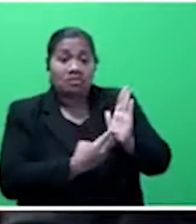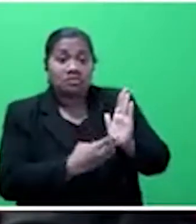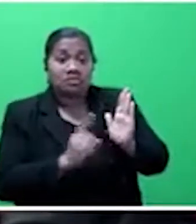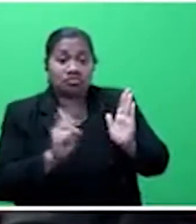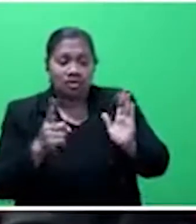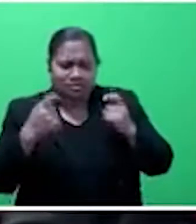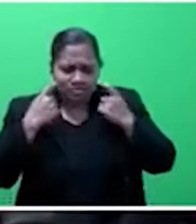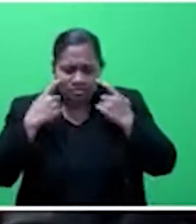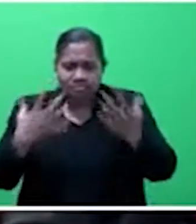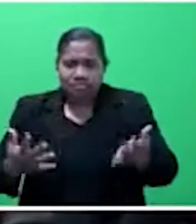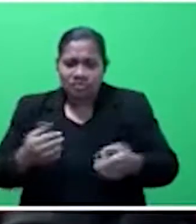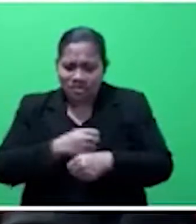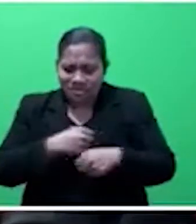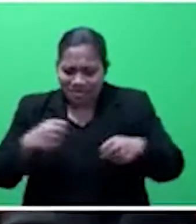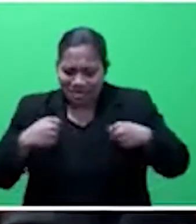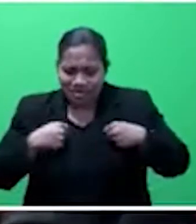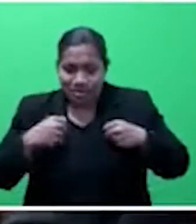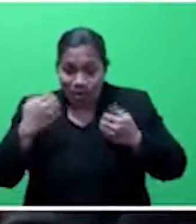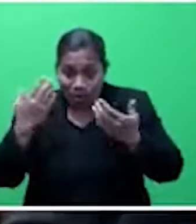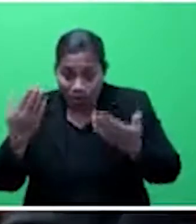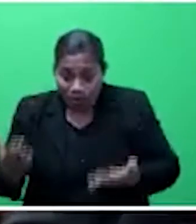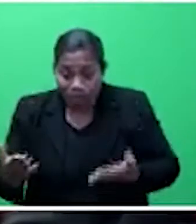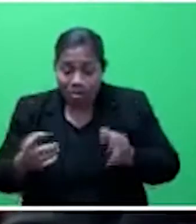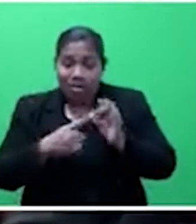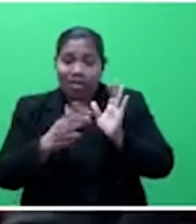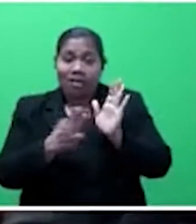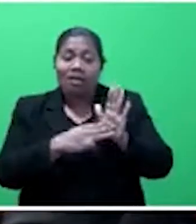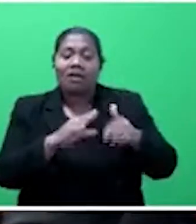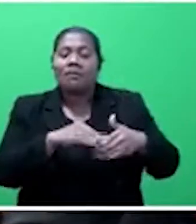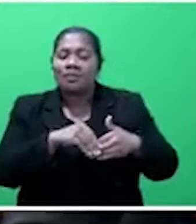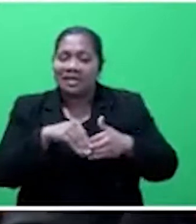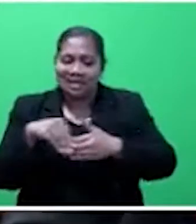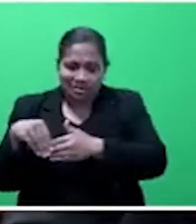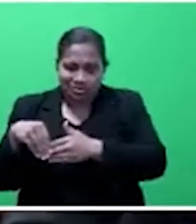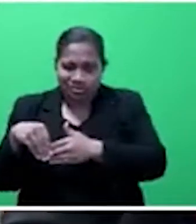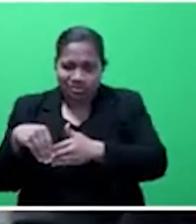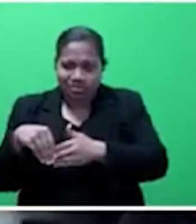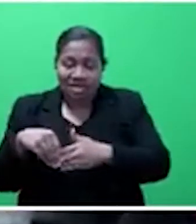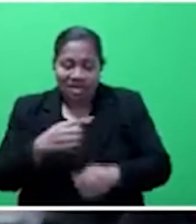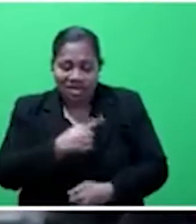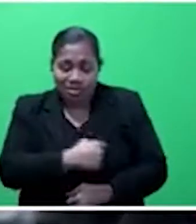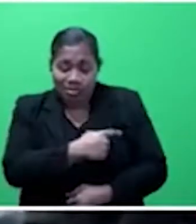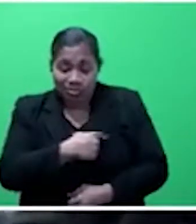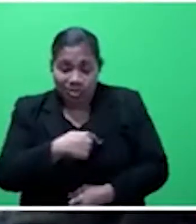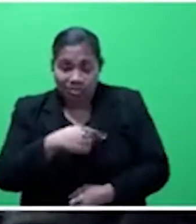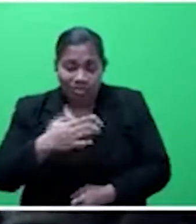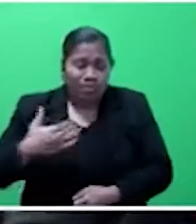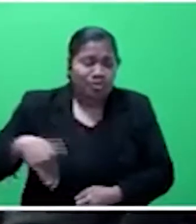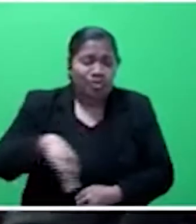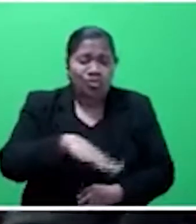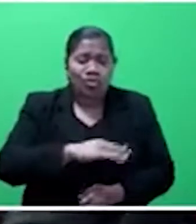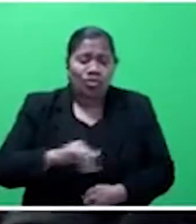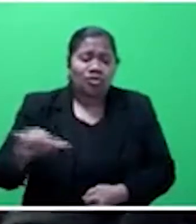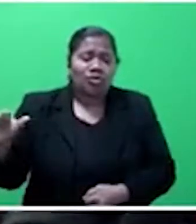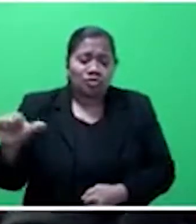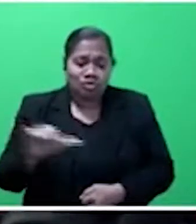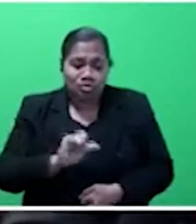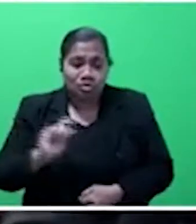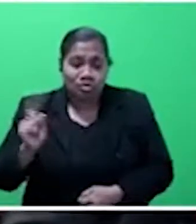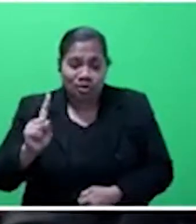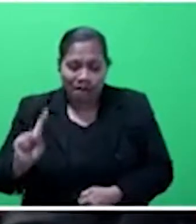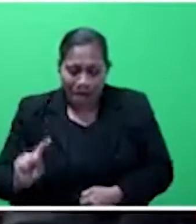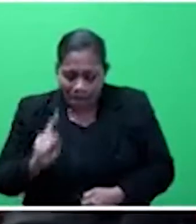our Honorable Prime Minister's leadership and the commitment that we all should put our people first in our